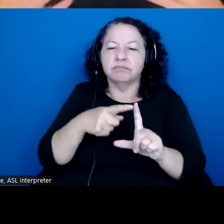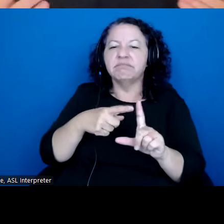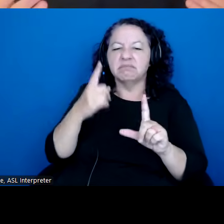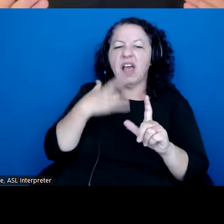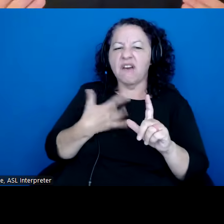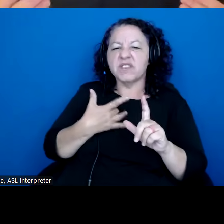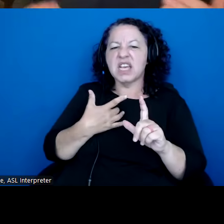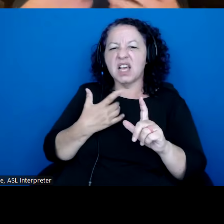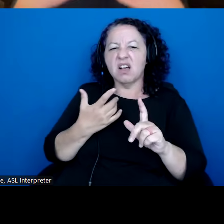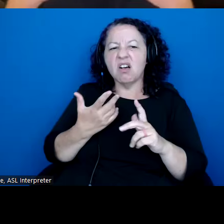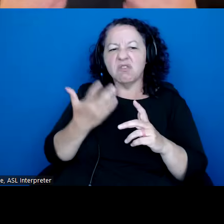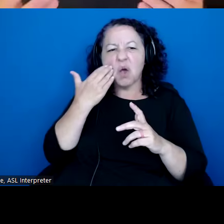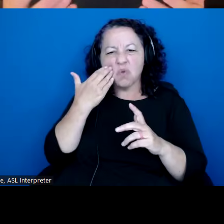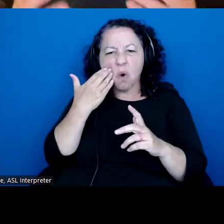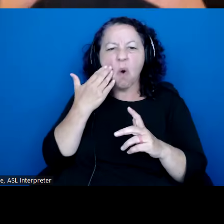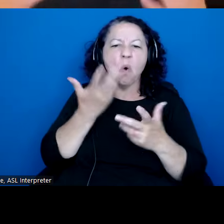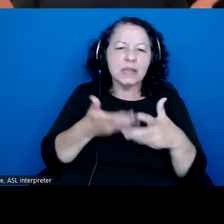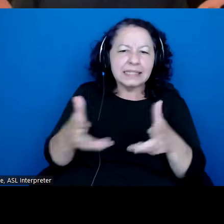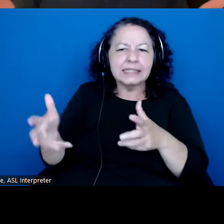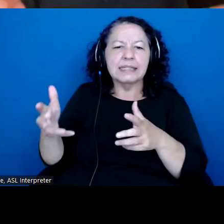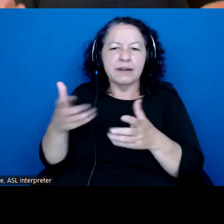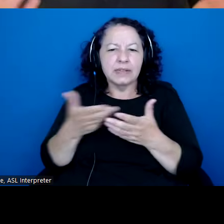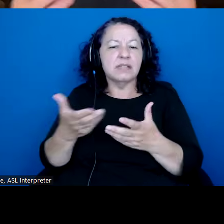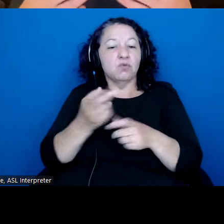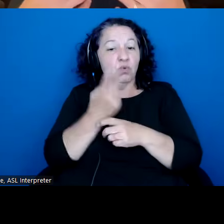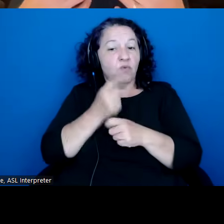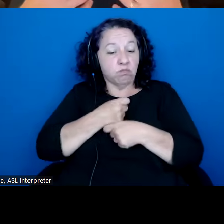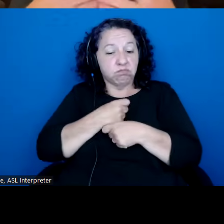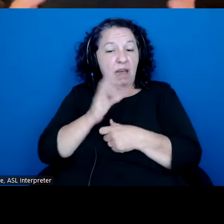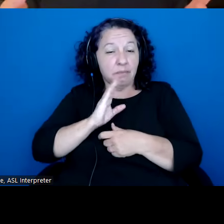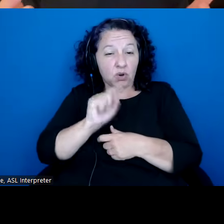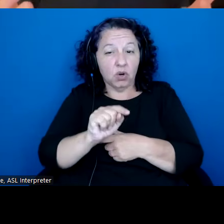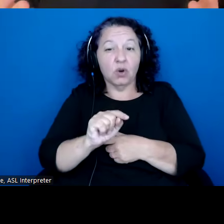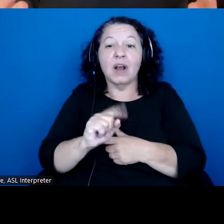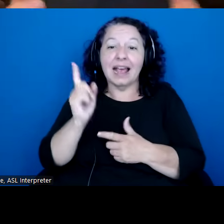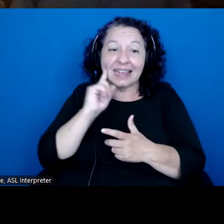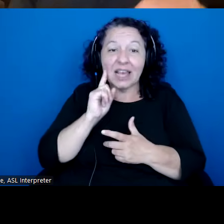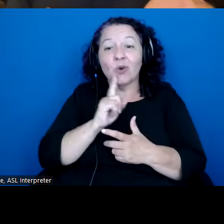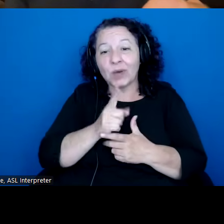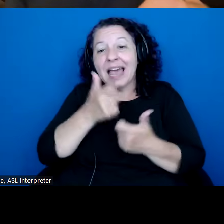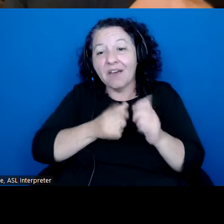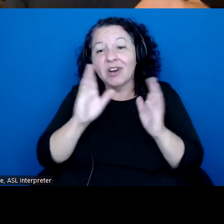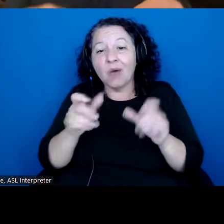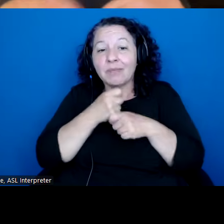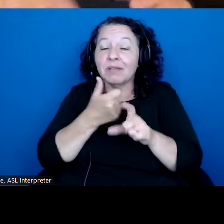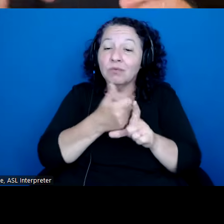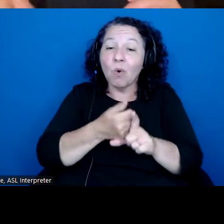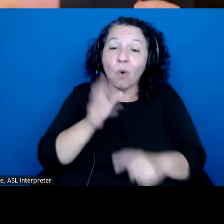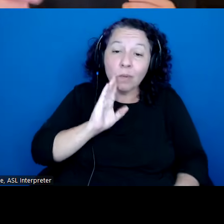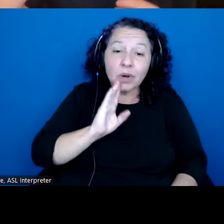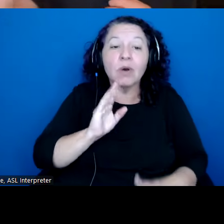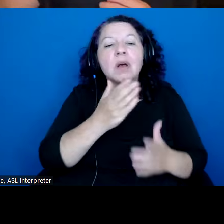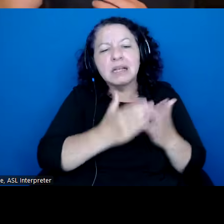was used to brew beer at this site. And they've used that to argue that basically every house was brewing its own beer, but then you also have some